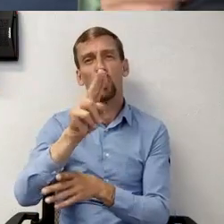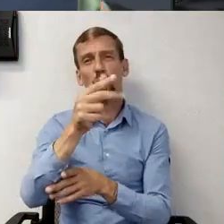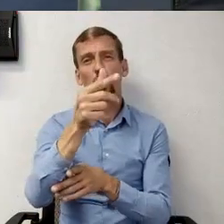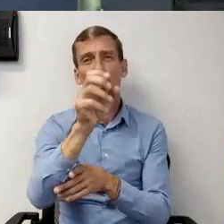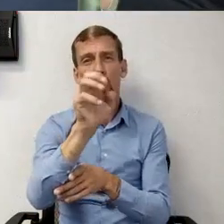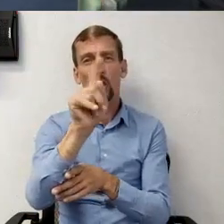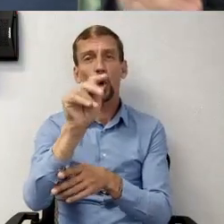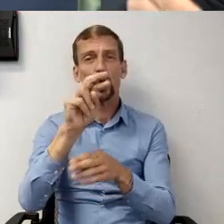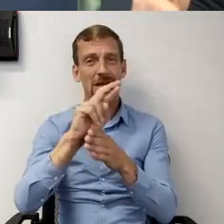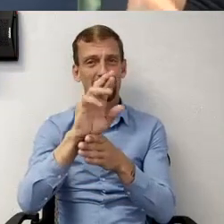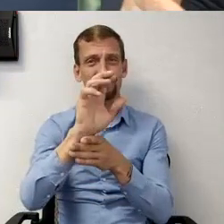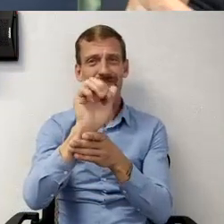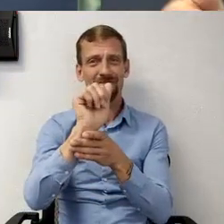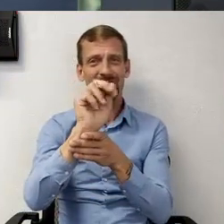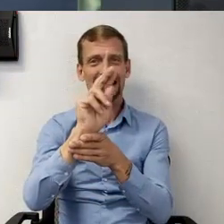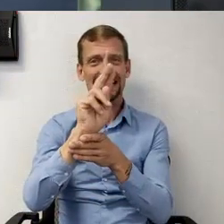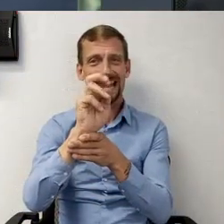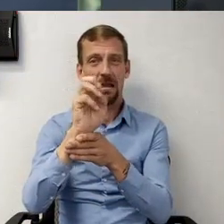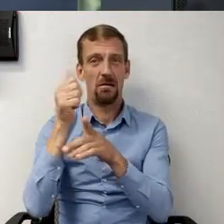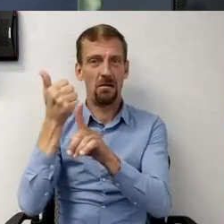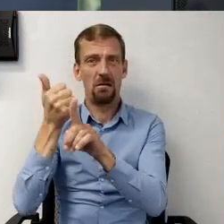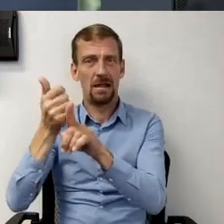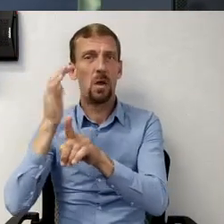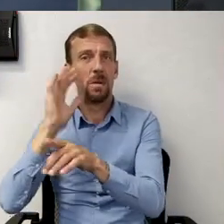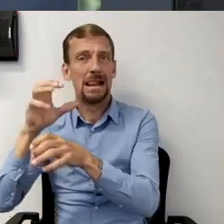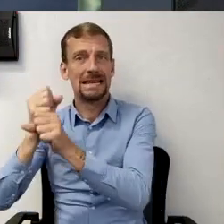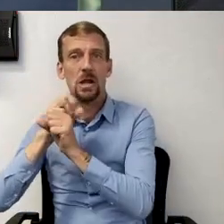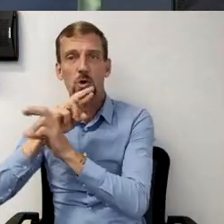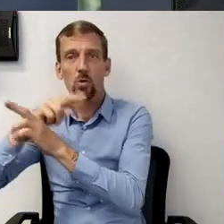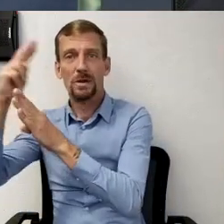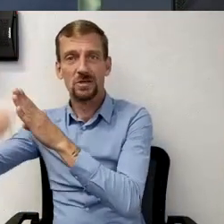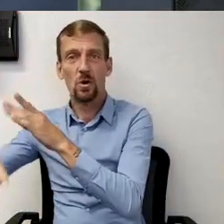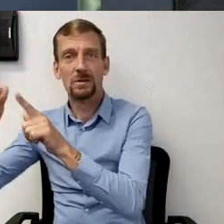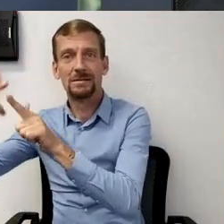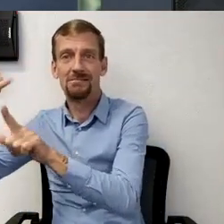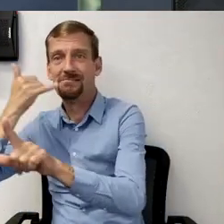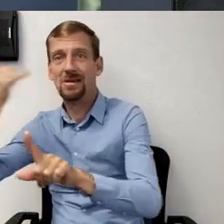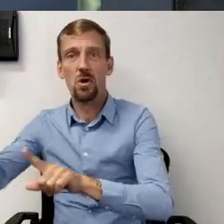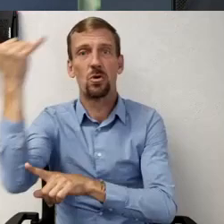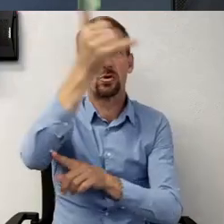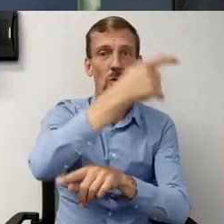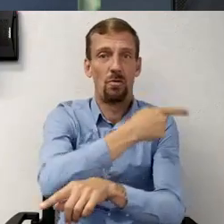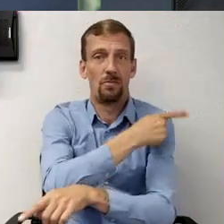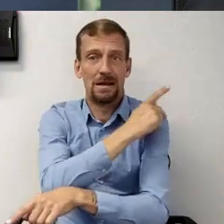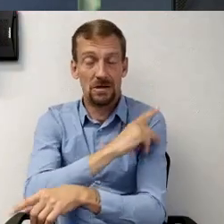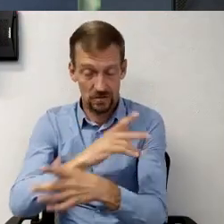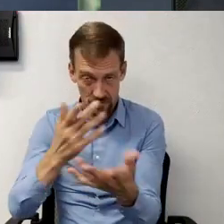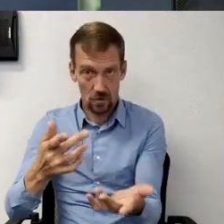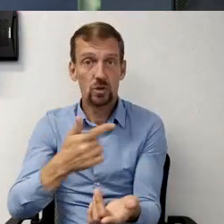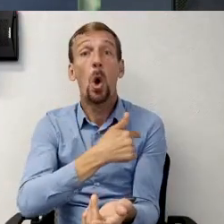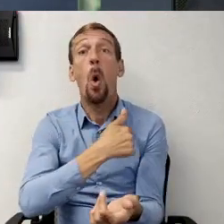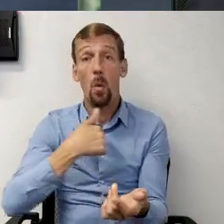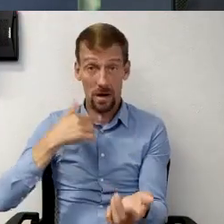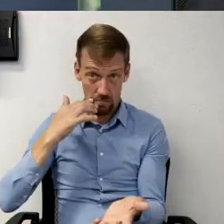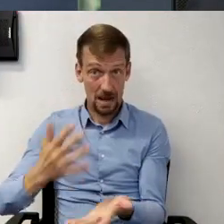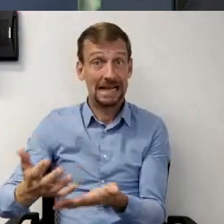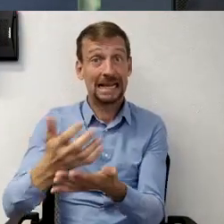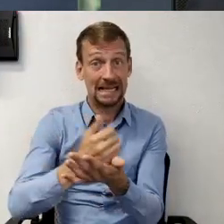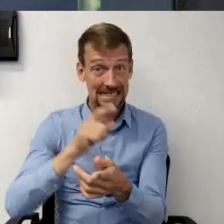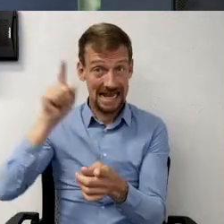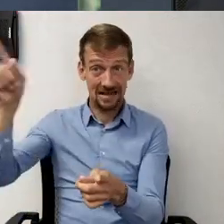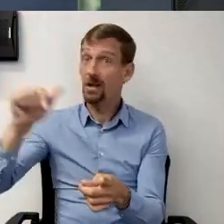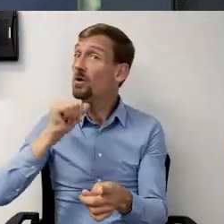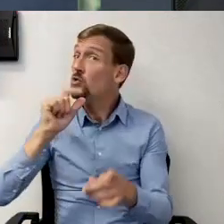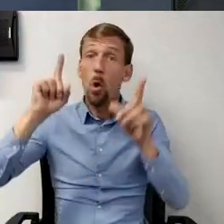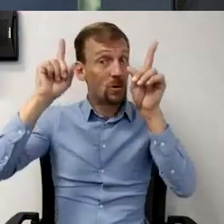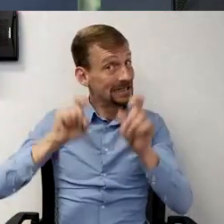will get the results and they will call the patient. So we do collect specimens at the urgent care center. We don't test